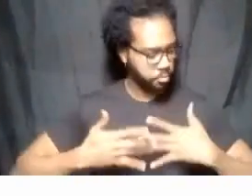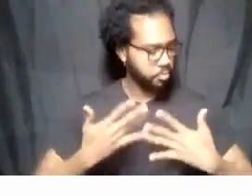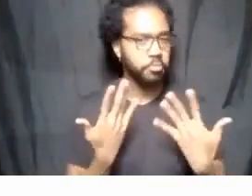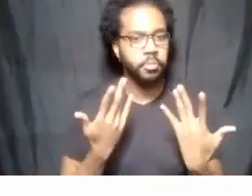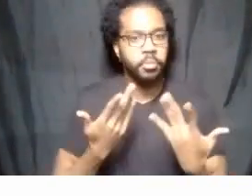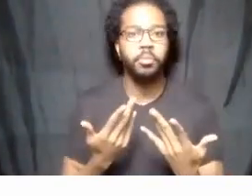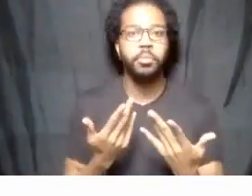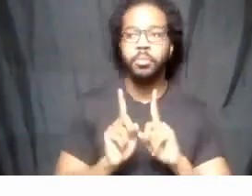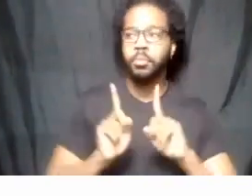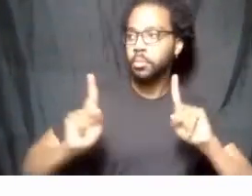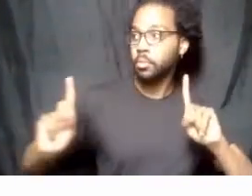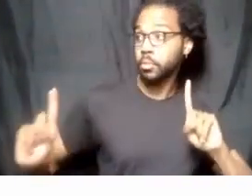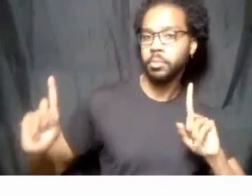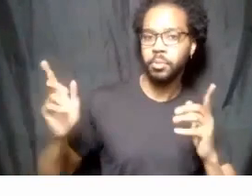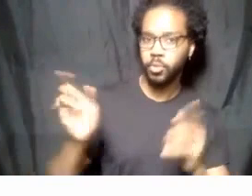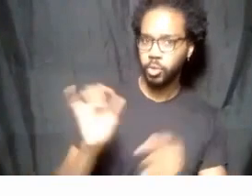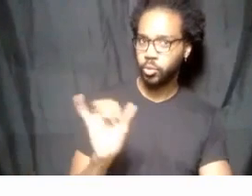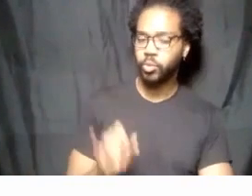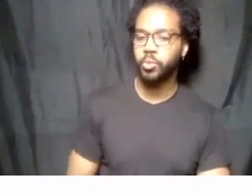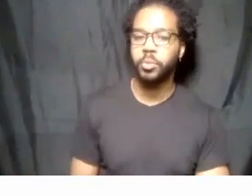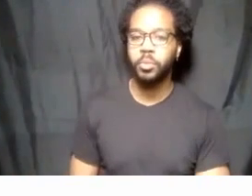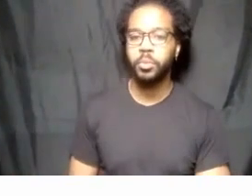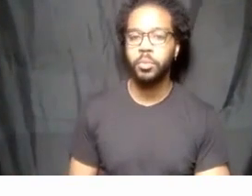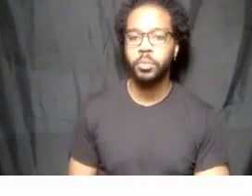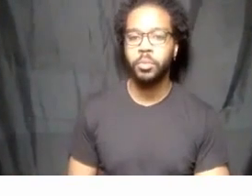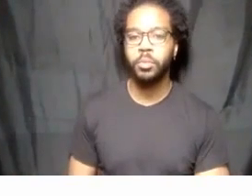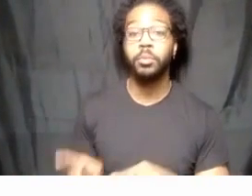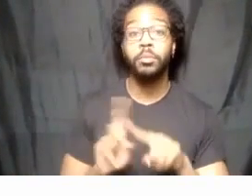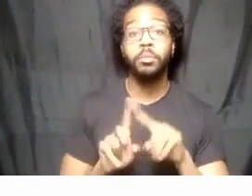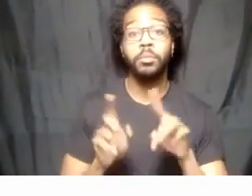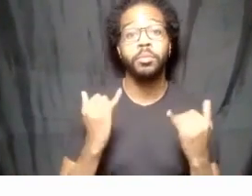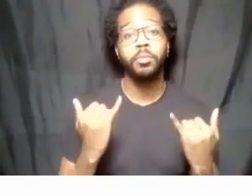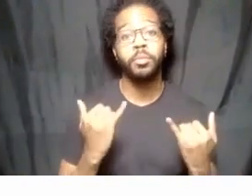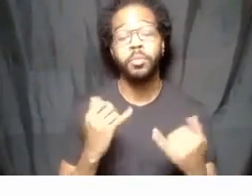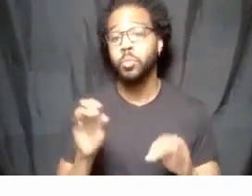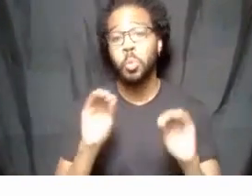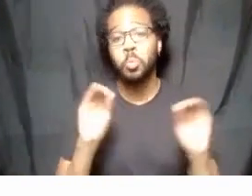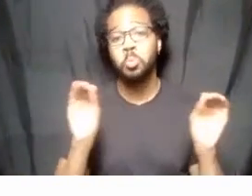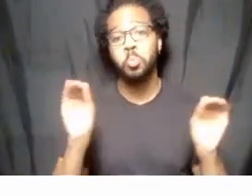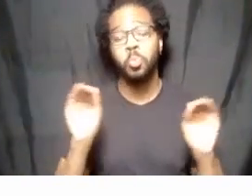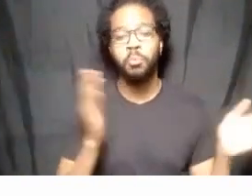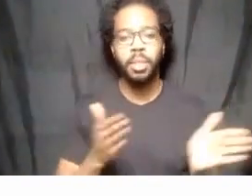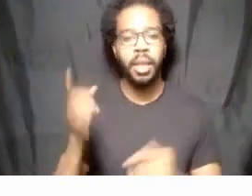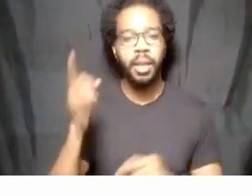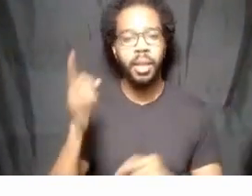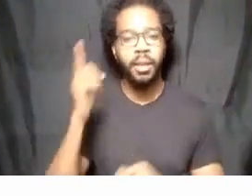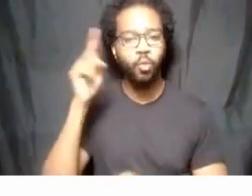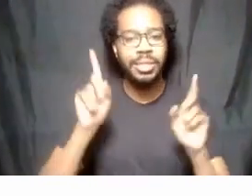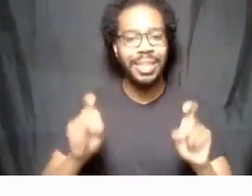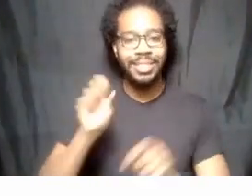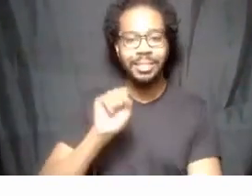other people when you do so. But at this time, there is no plan for testing staff.